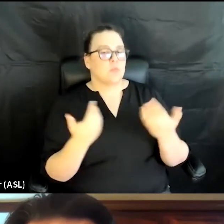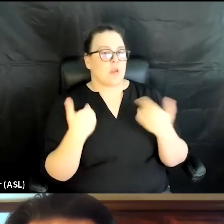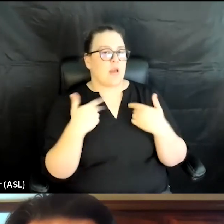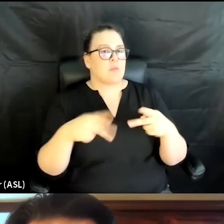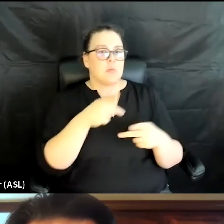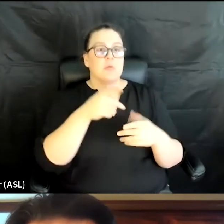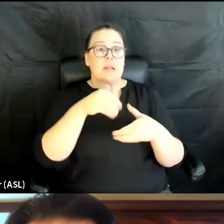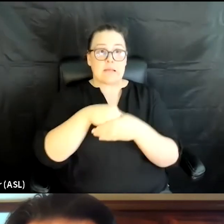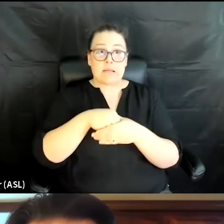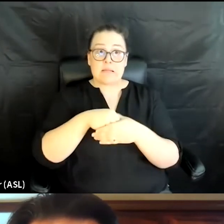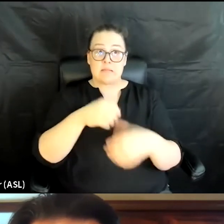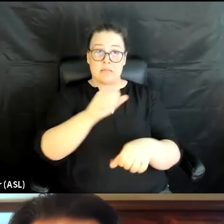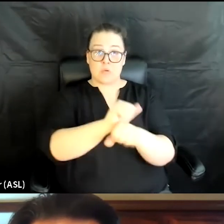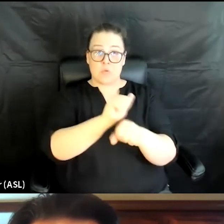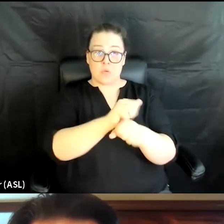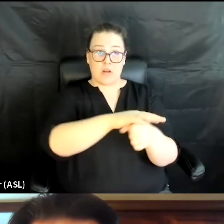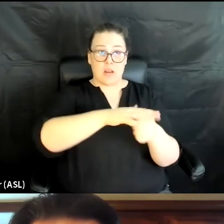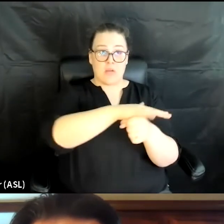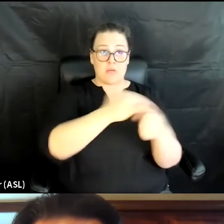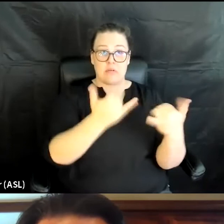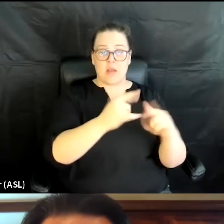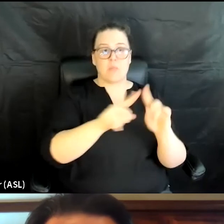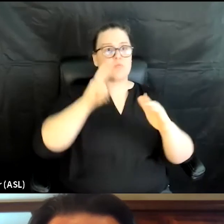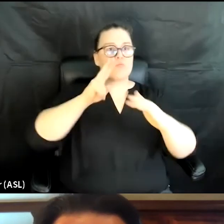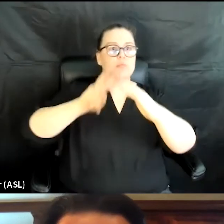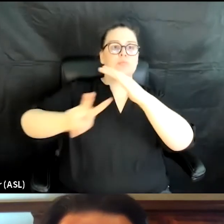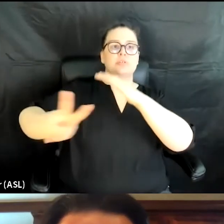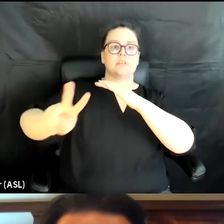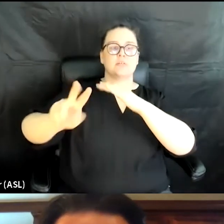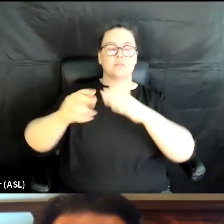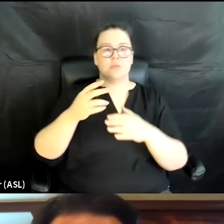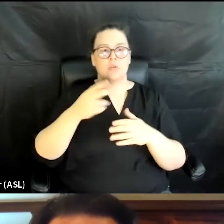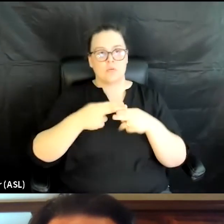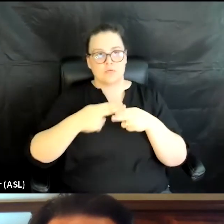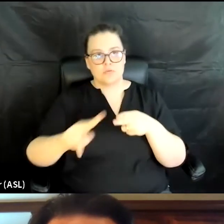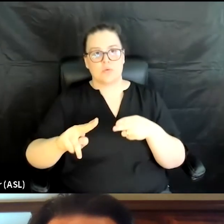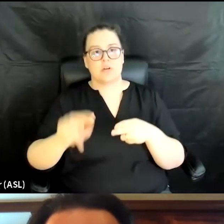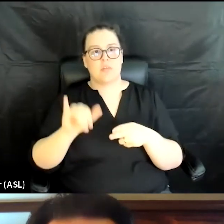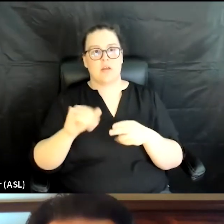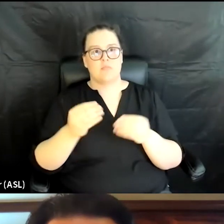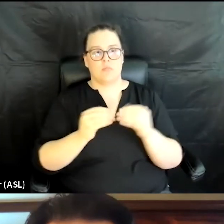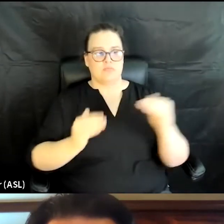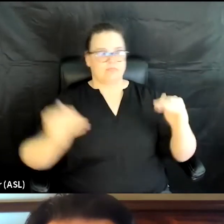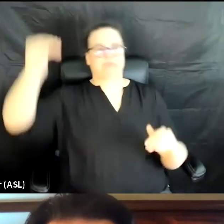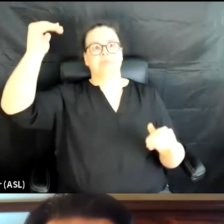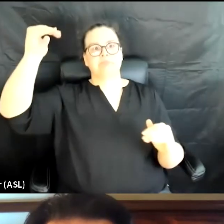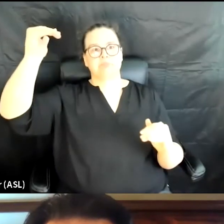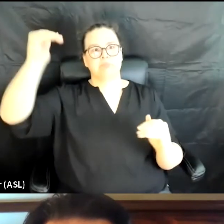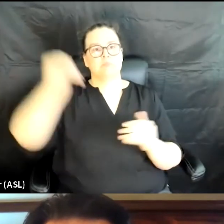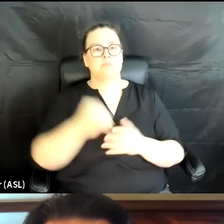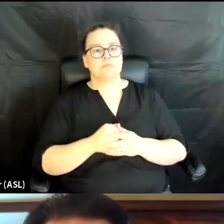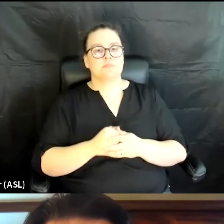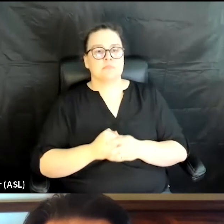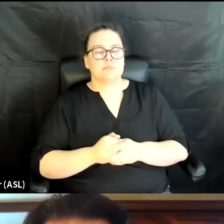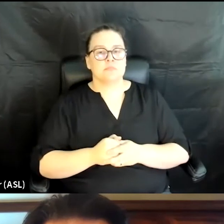the workforce, but the projected shortage far outweighs the number of folks that's currently in the workforce. Yeah,